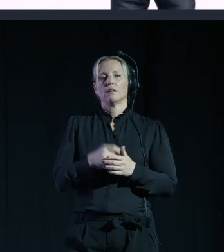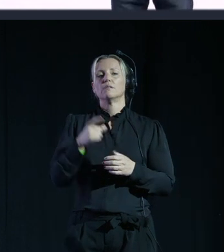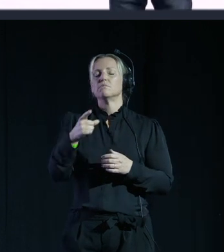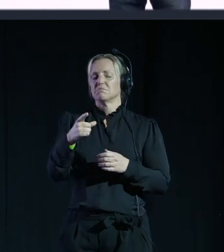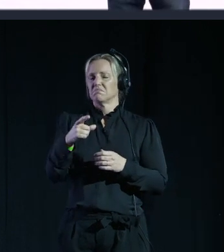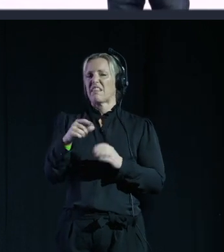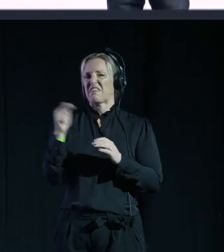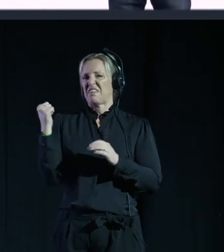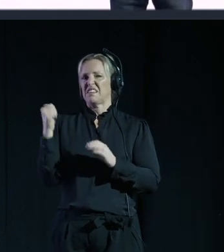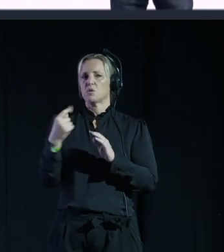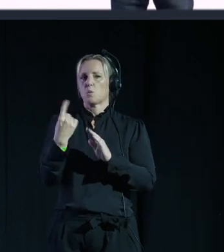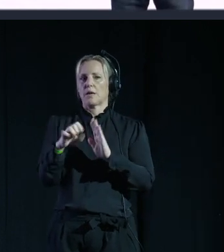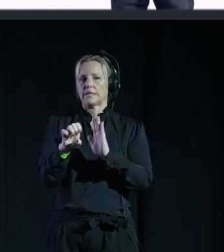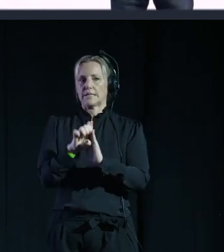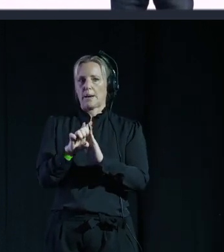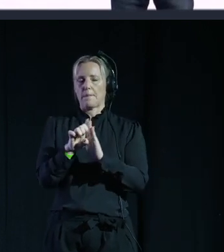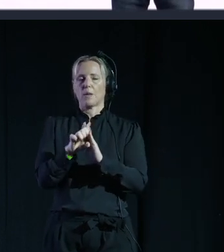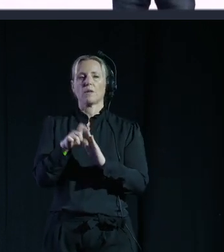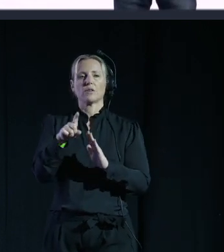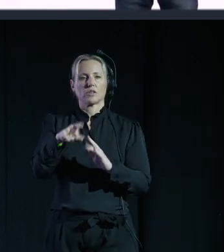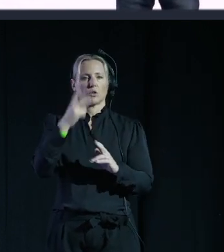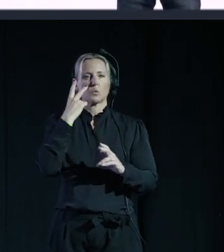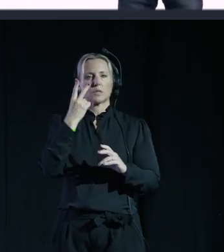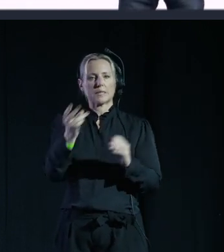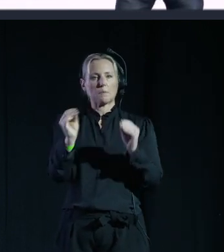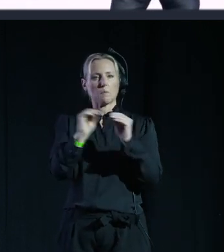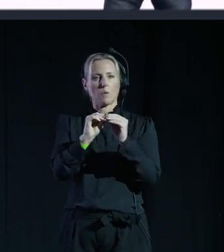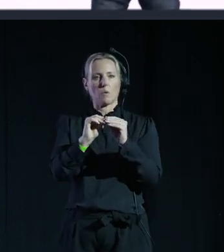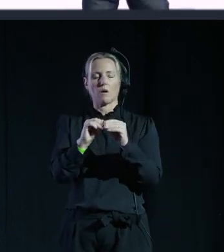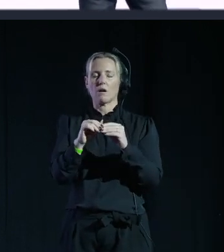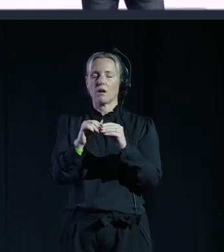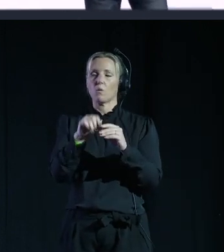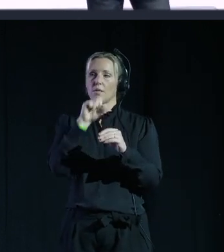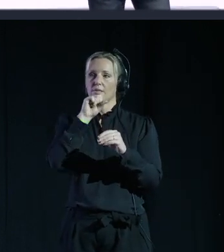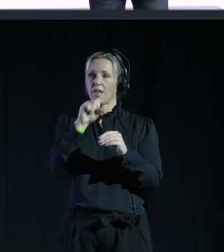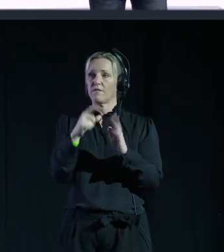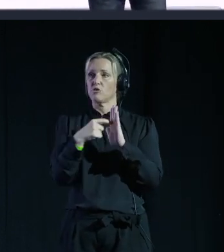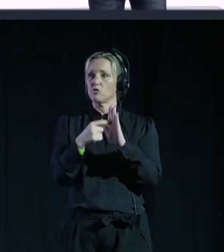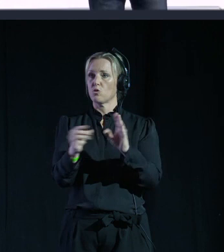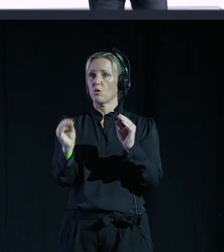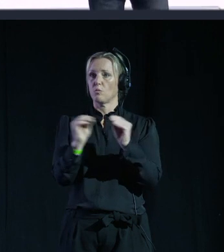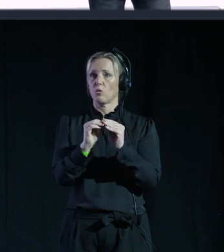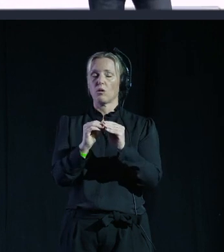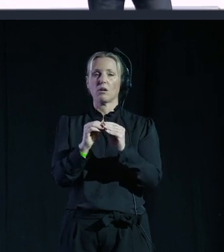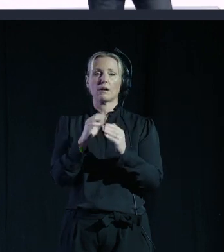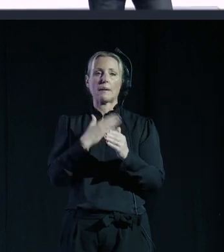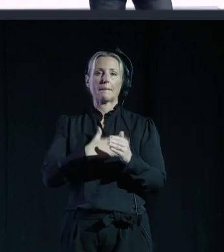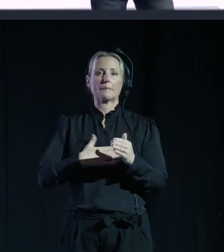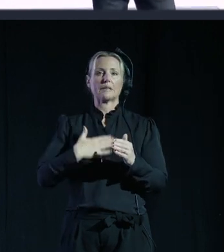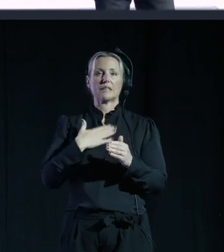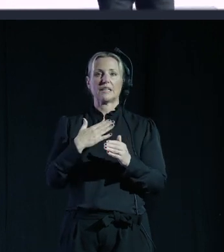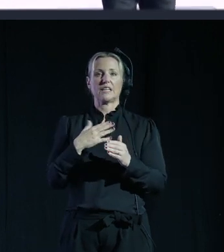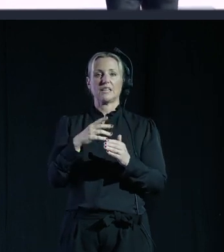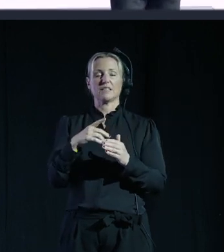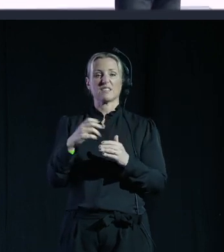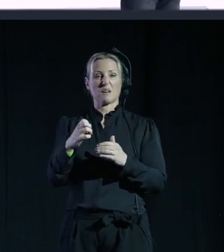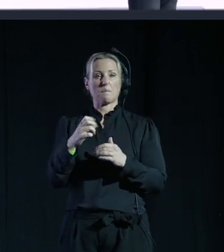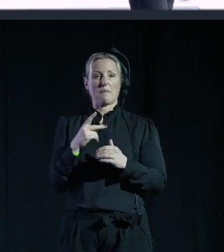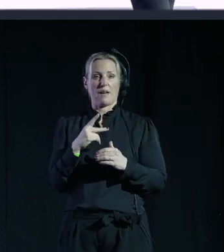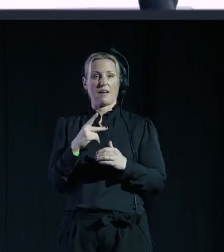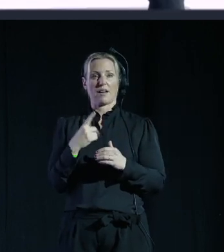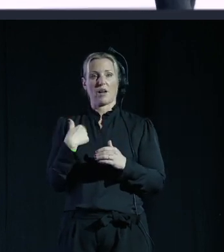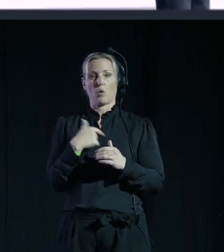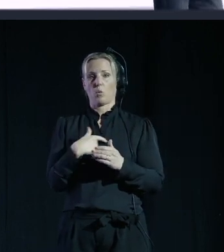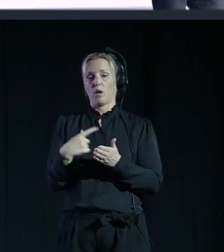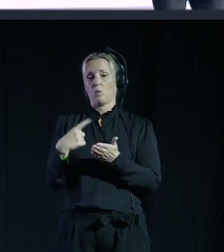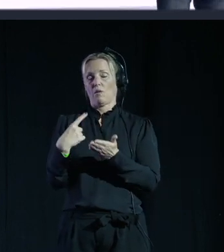soon, be coming out in preview. Would love to show you more about these, so please check back, and we can talk about how we can help you orchestrate your